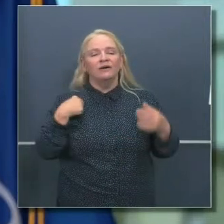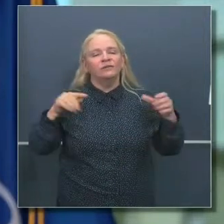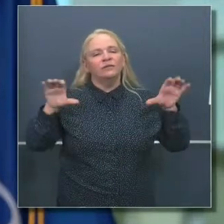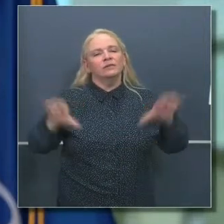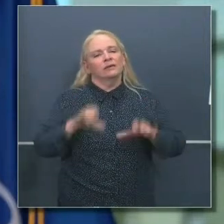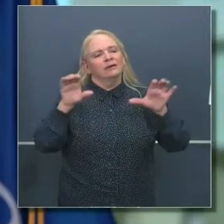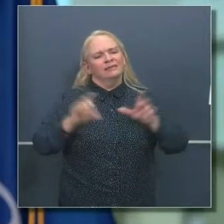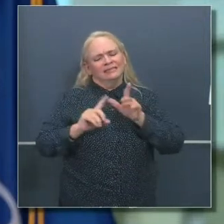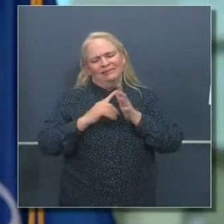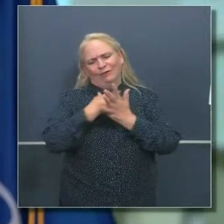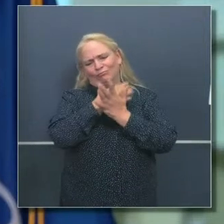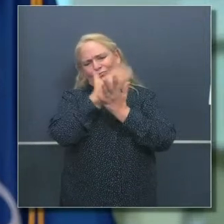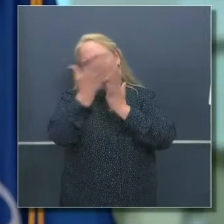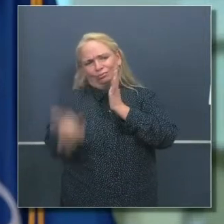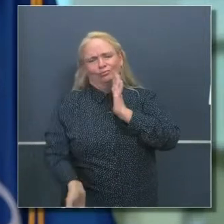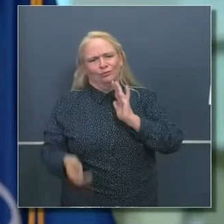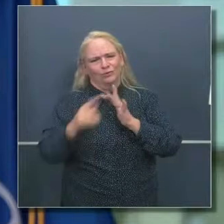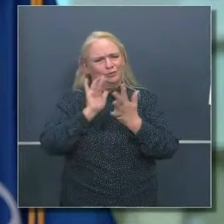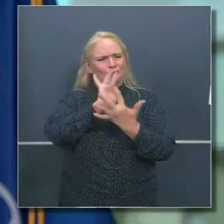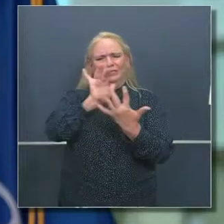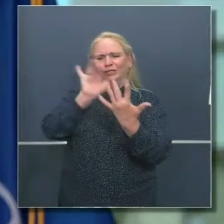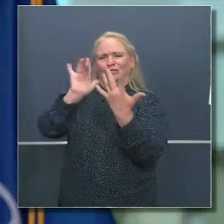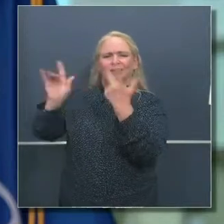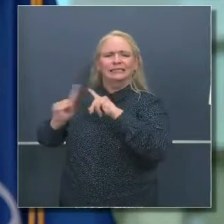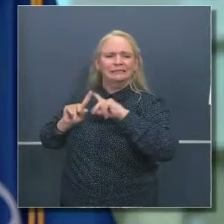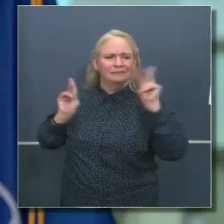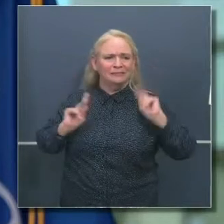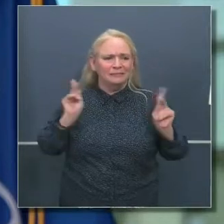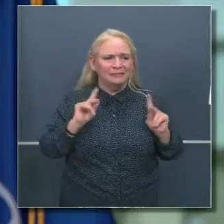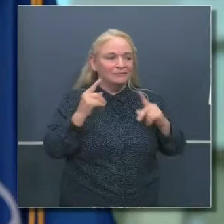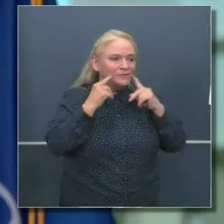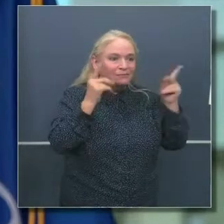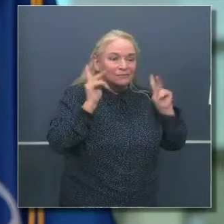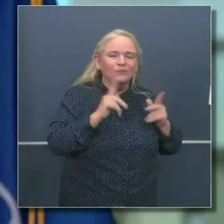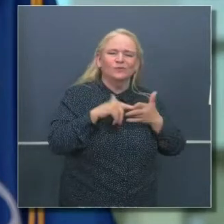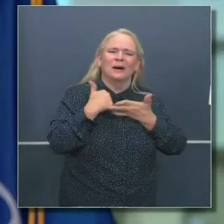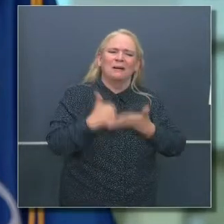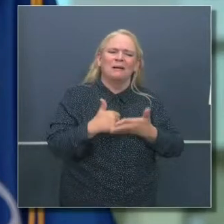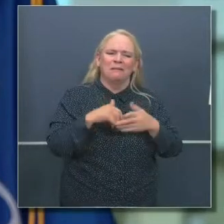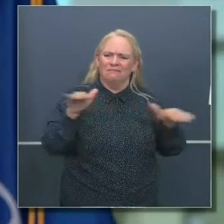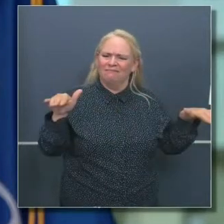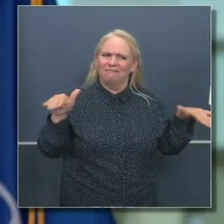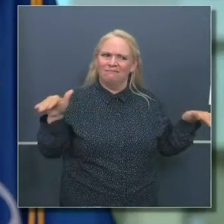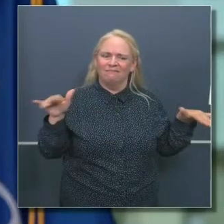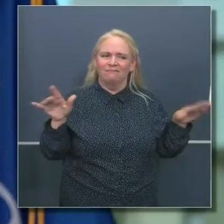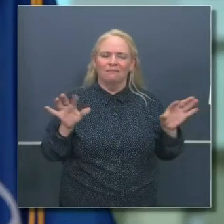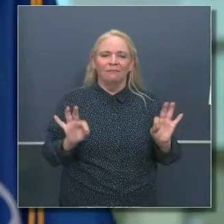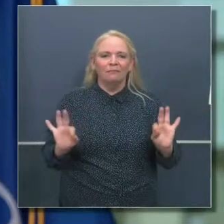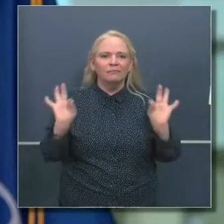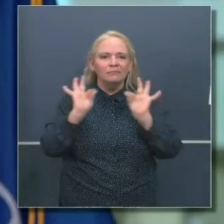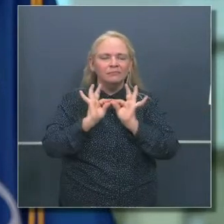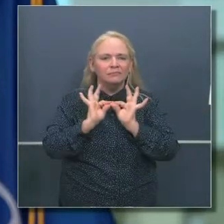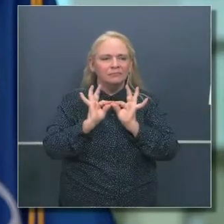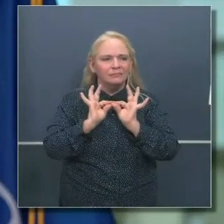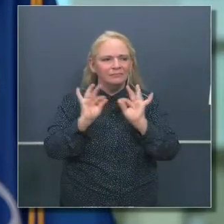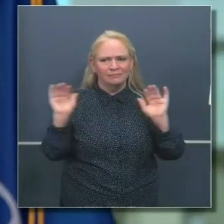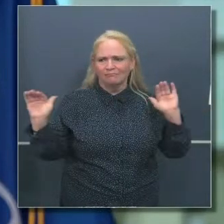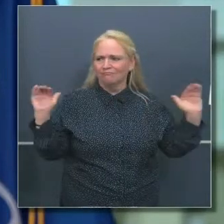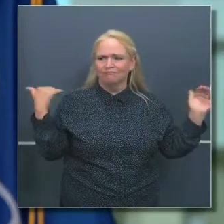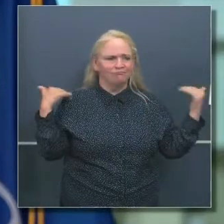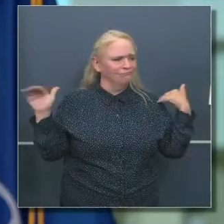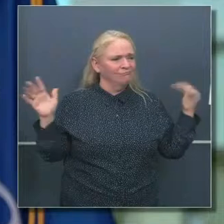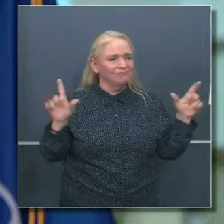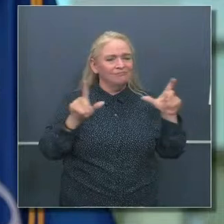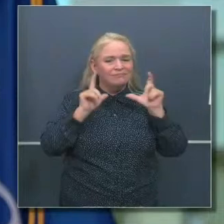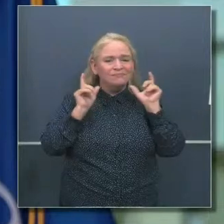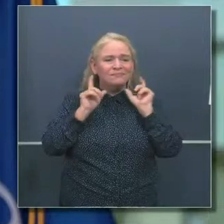well-known celebrities, influencers to do the same, to encourage people to do the right thing. And that's what I'm asking, encouraging people